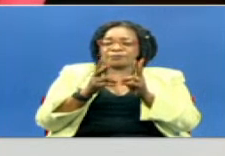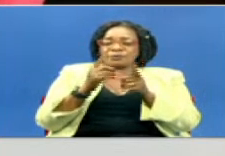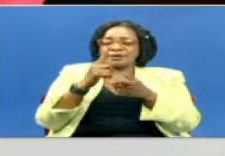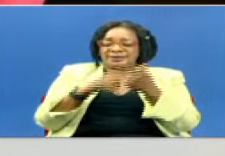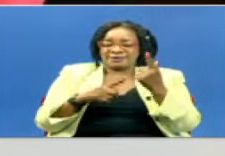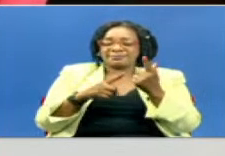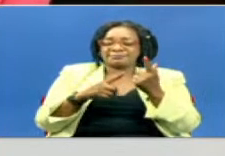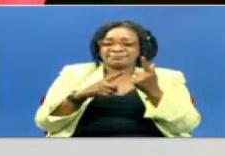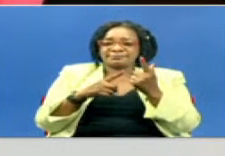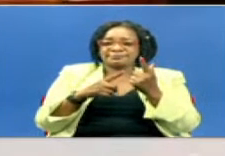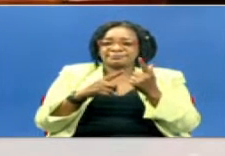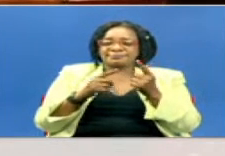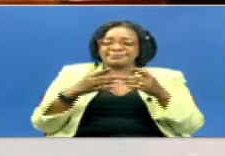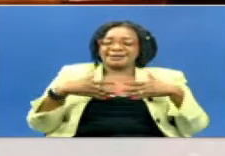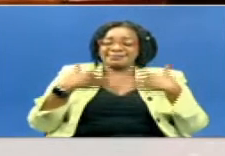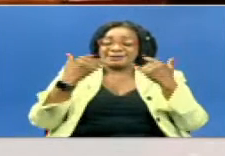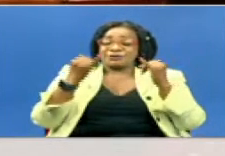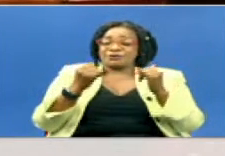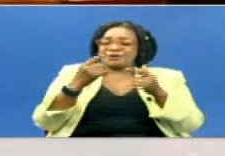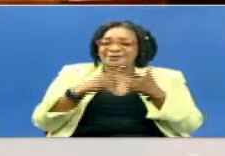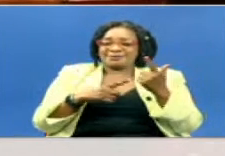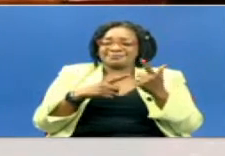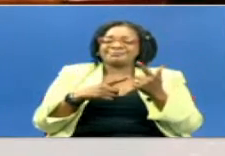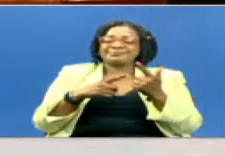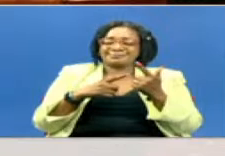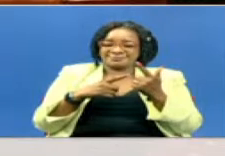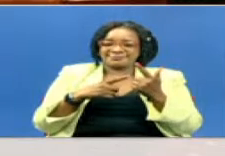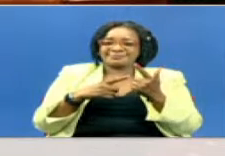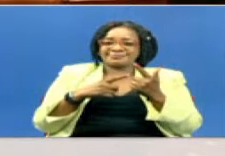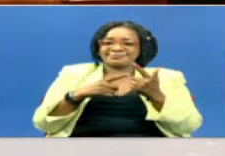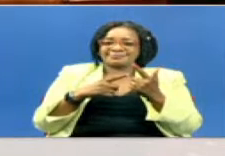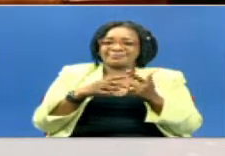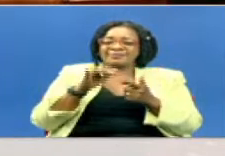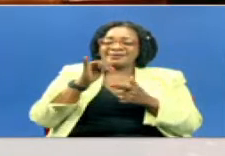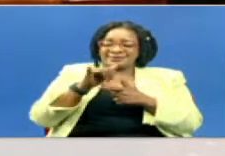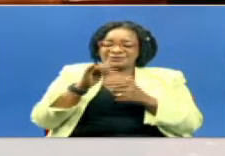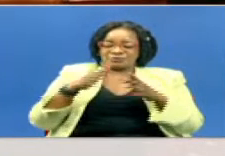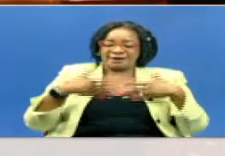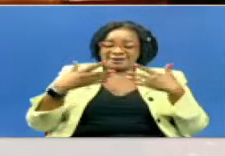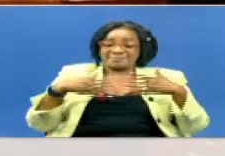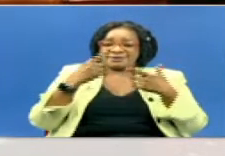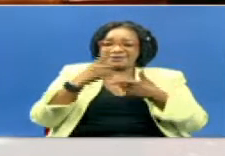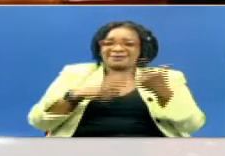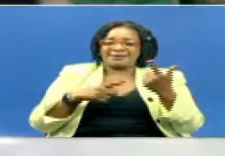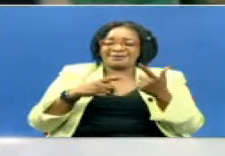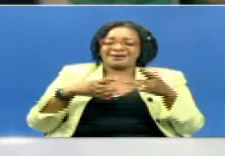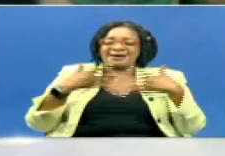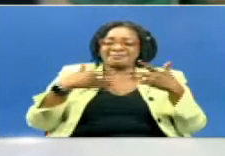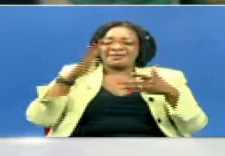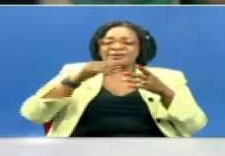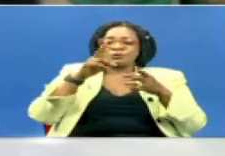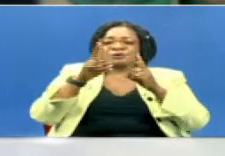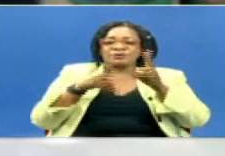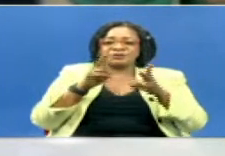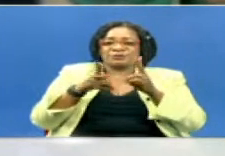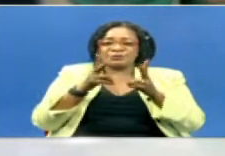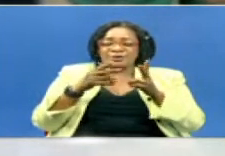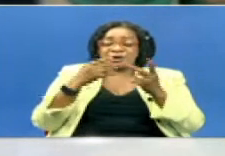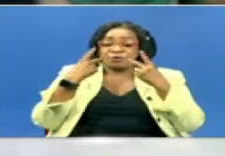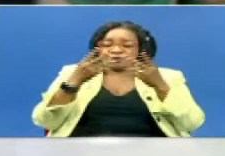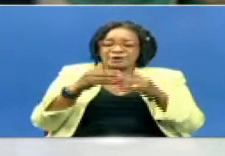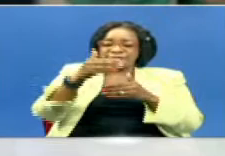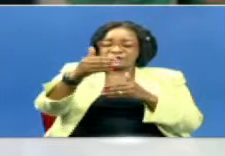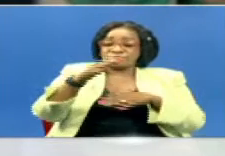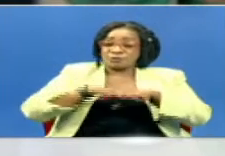say Happy New Year. The year that was. The year began. Oh, this should be a happy year, happier than 2022. Right, looking forward to a great